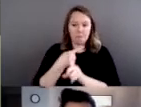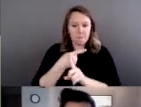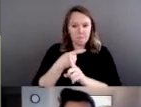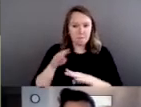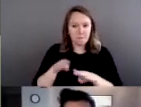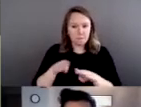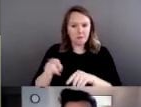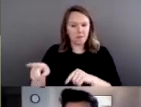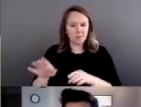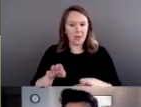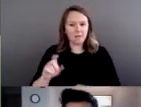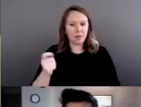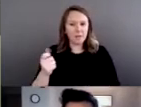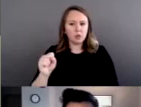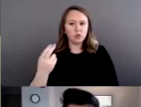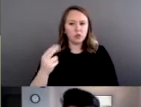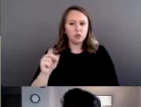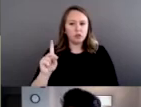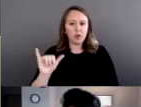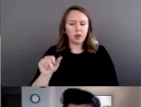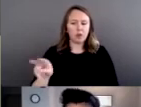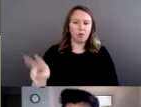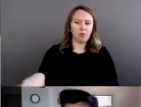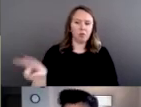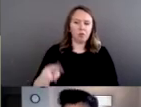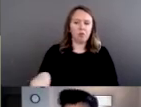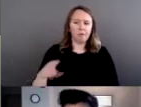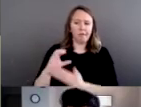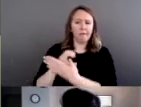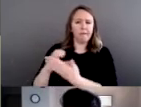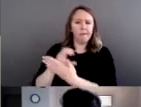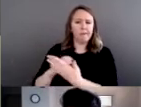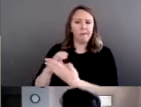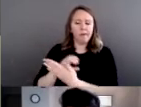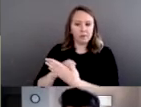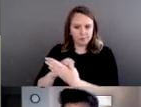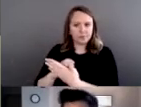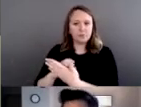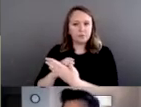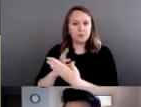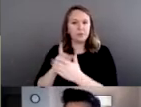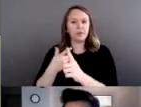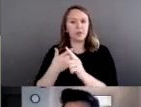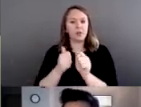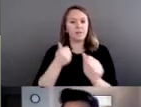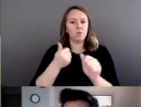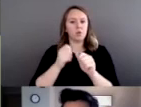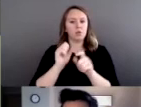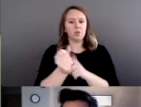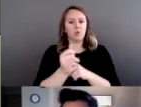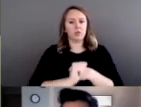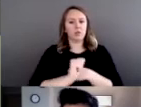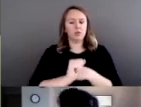shady? You know, and then avoid dangerous situations. Again, probably something